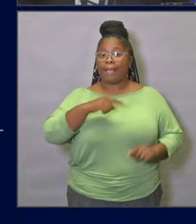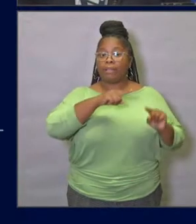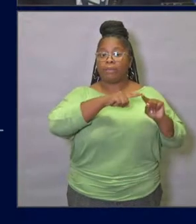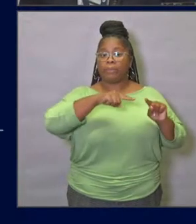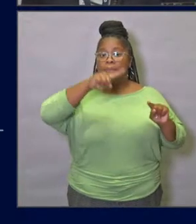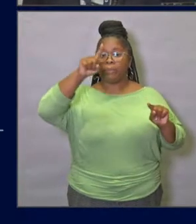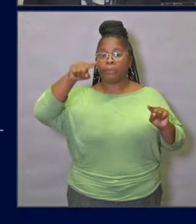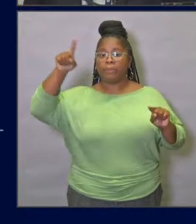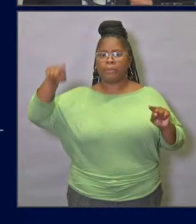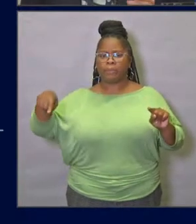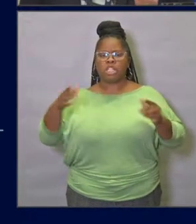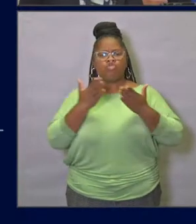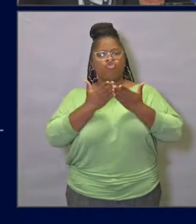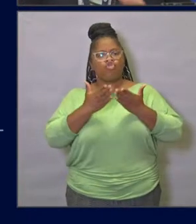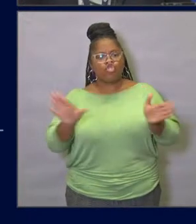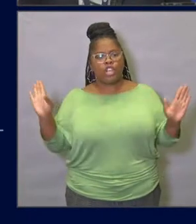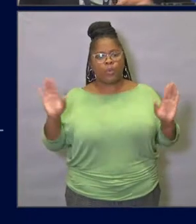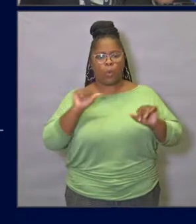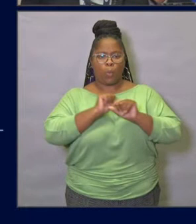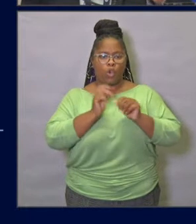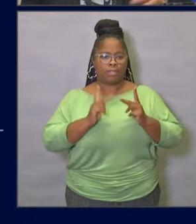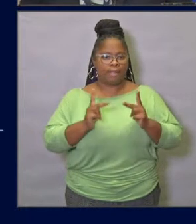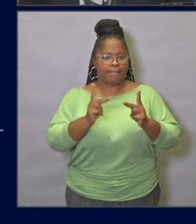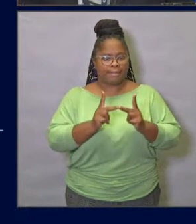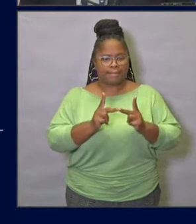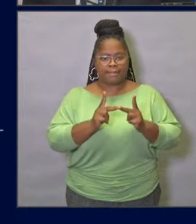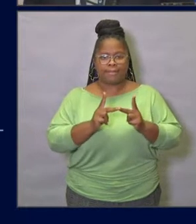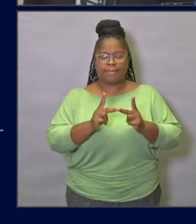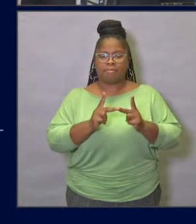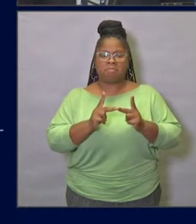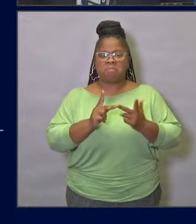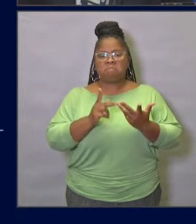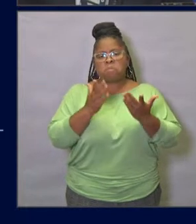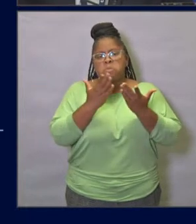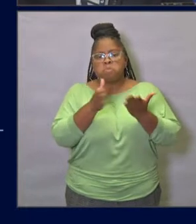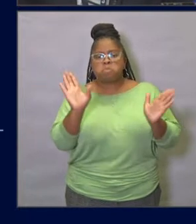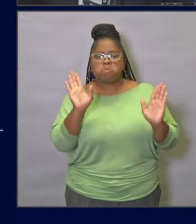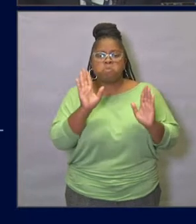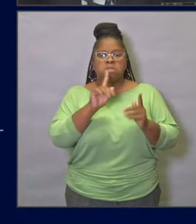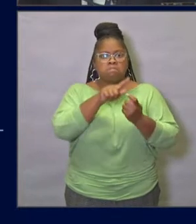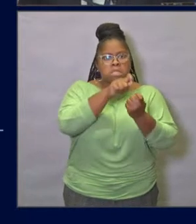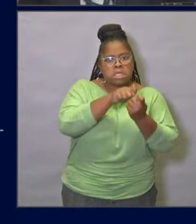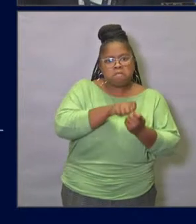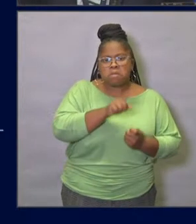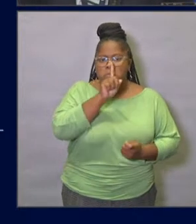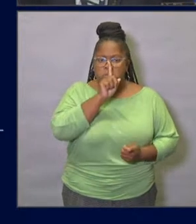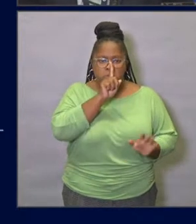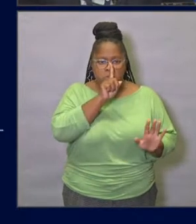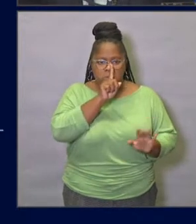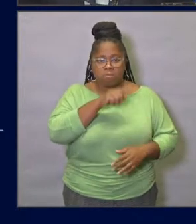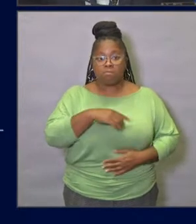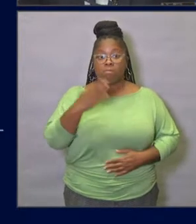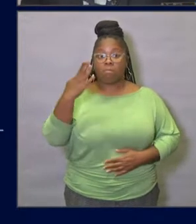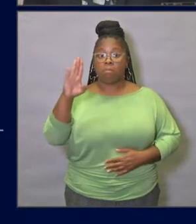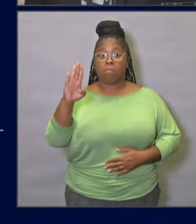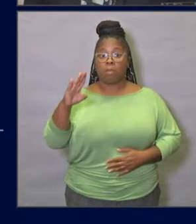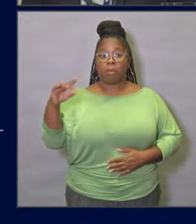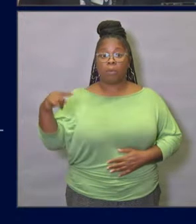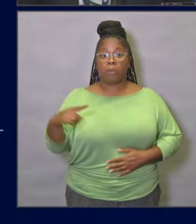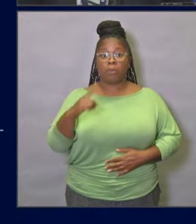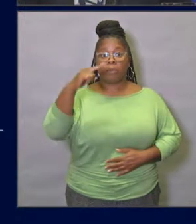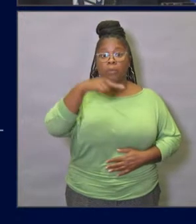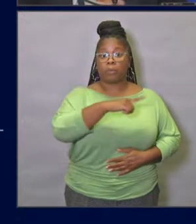general work sites. That's all work sites that aren't otherwise broken out on the graph. And the blue line represents